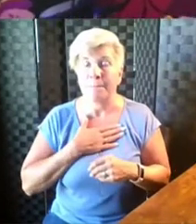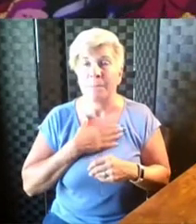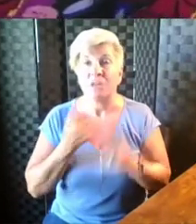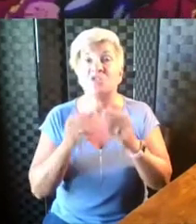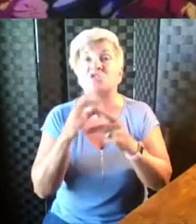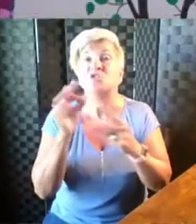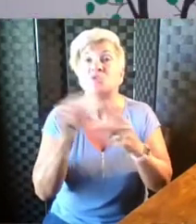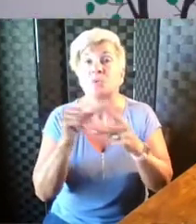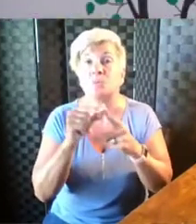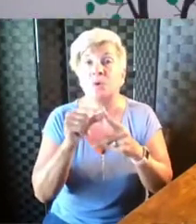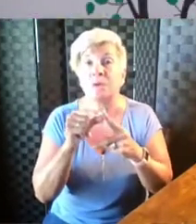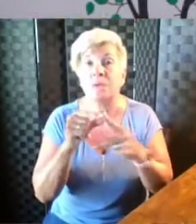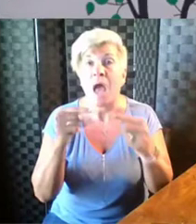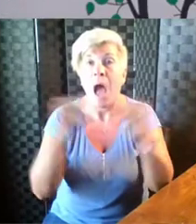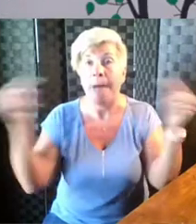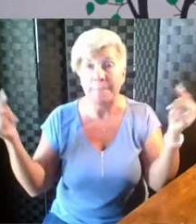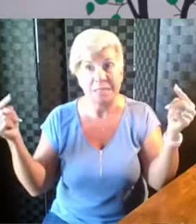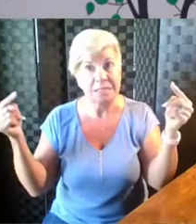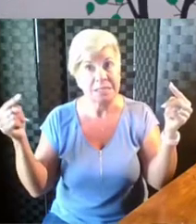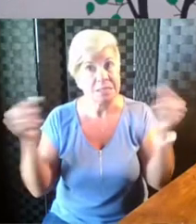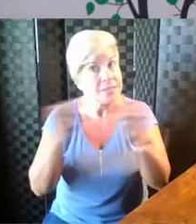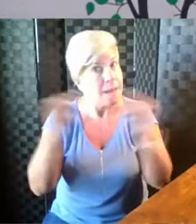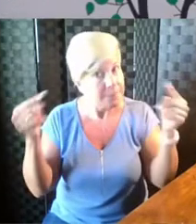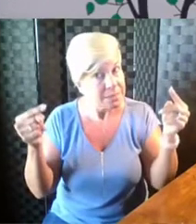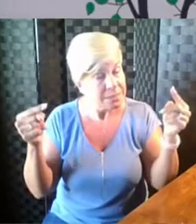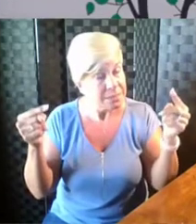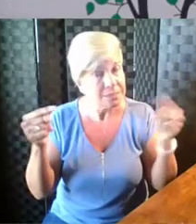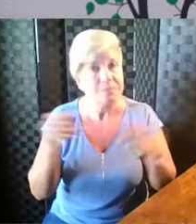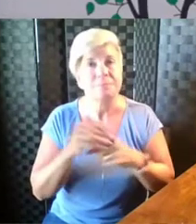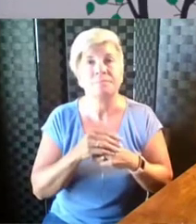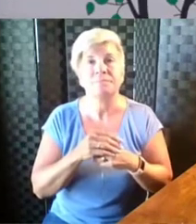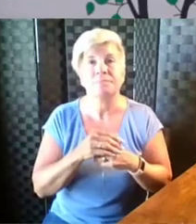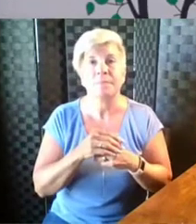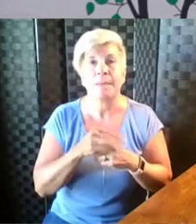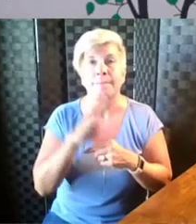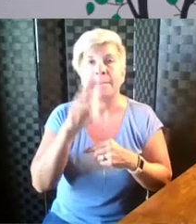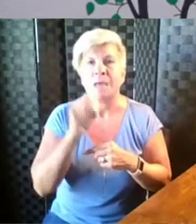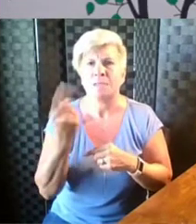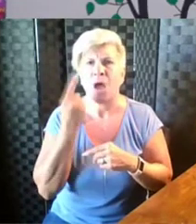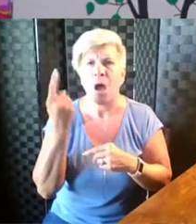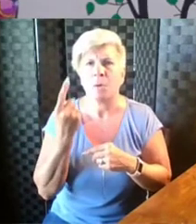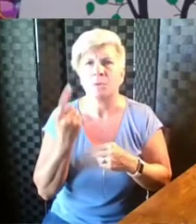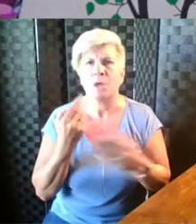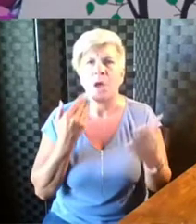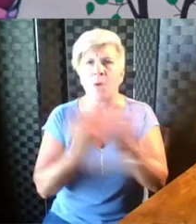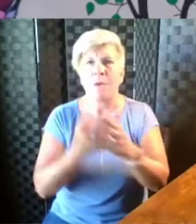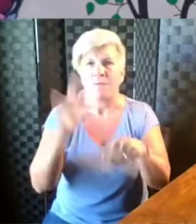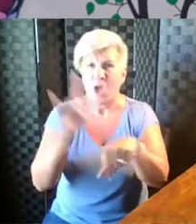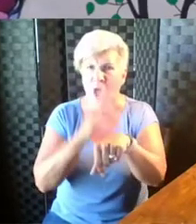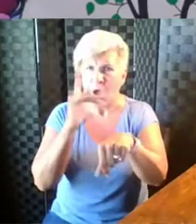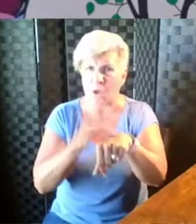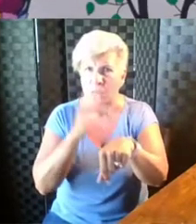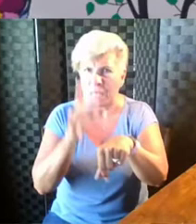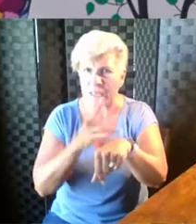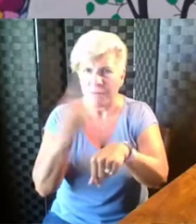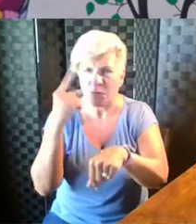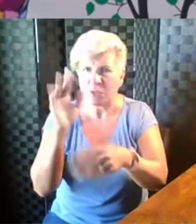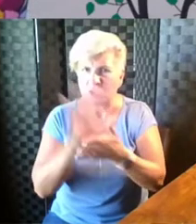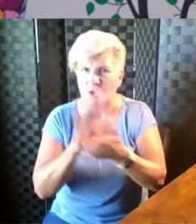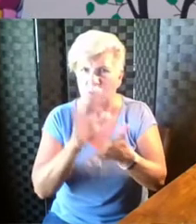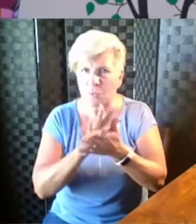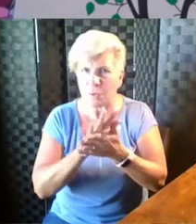Choose the word that means the opposite of the underlined word. My bus always arrives early for